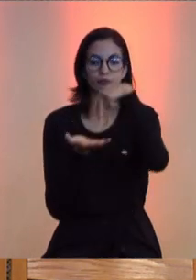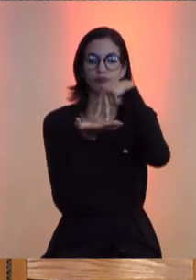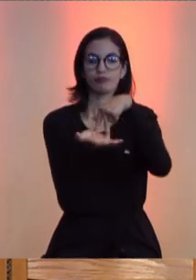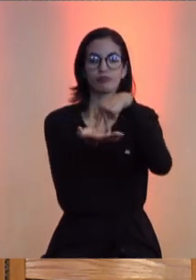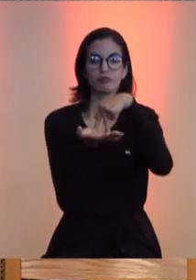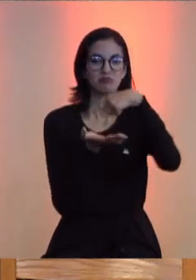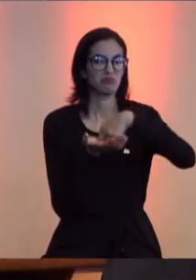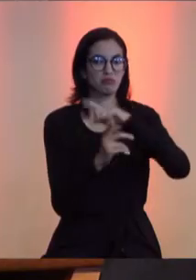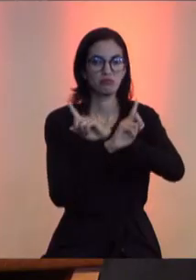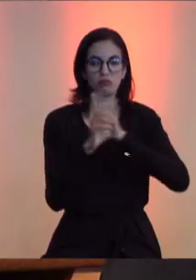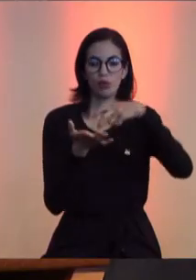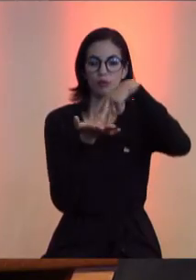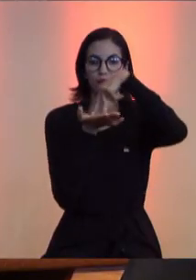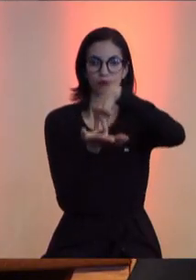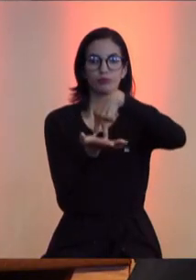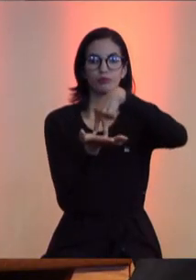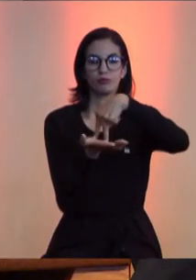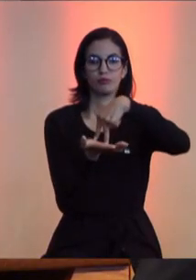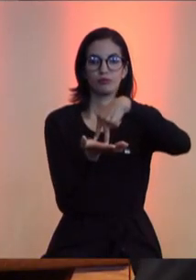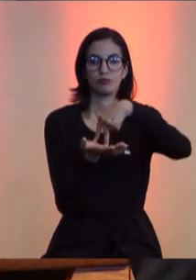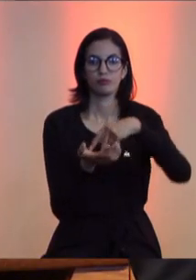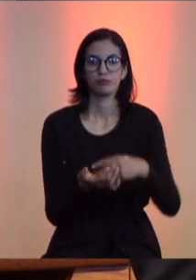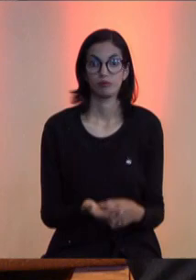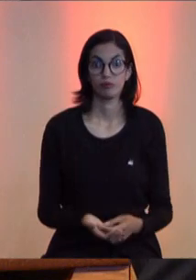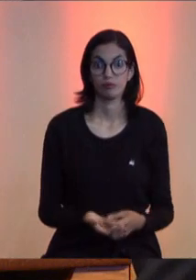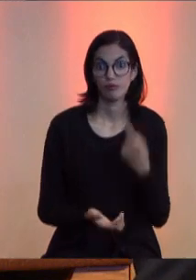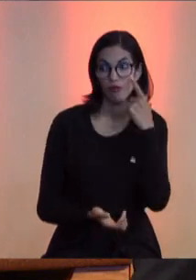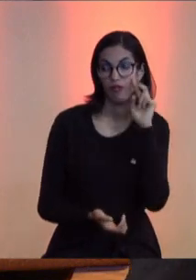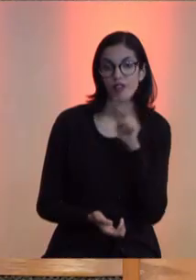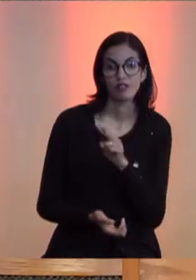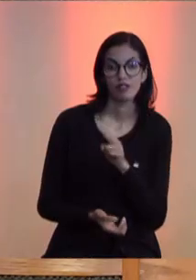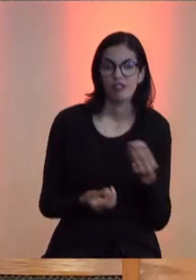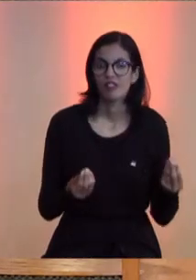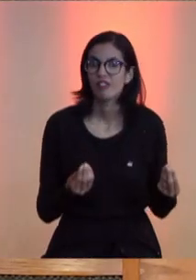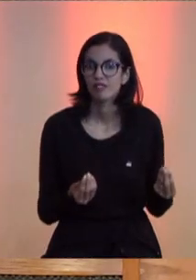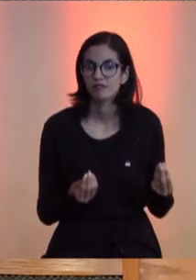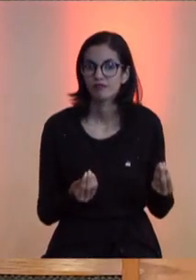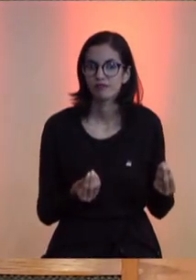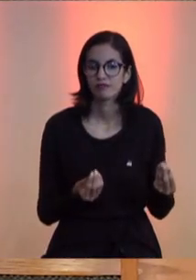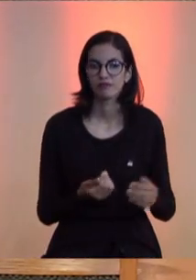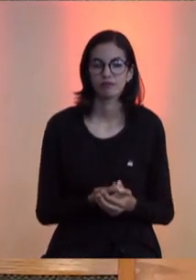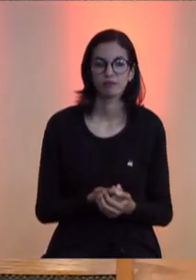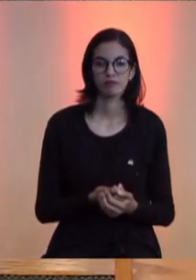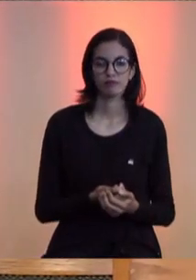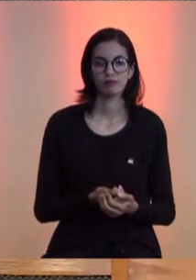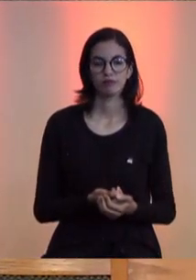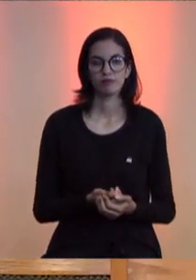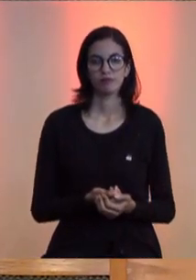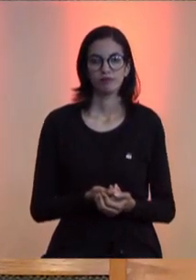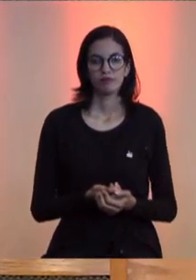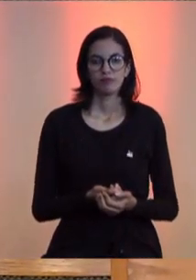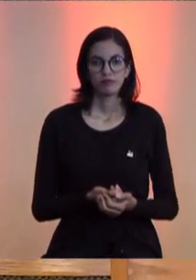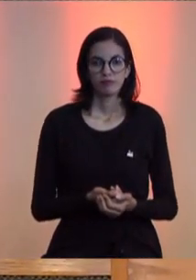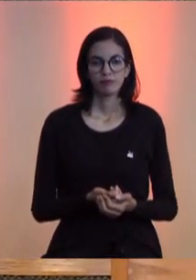pie. They say, you see? Ven. You see? Ven. Everybody is bowing except